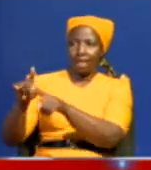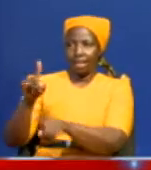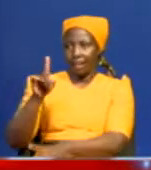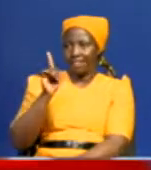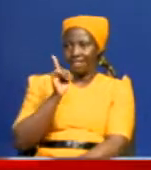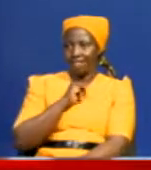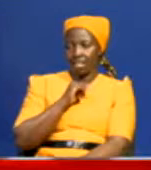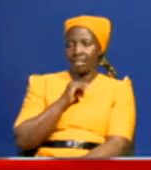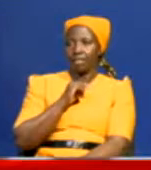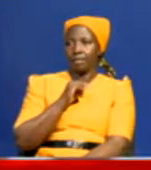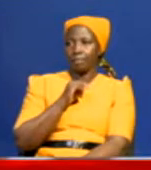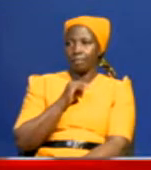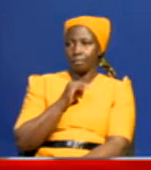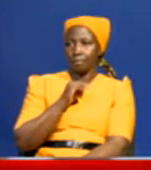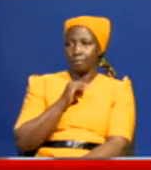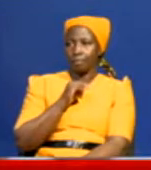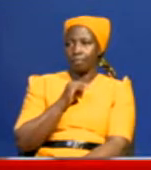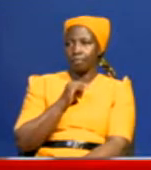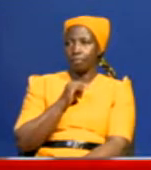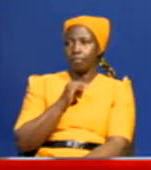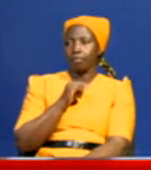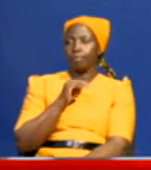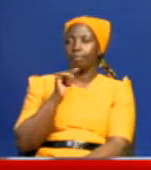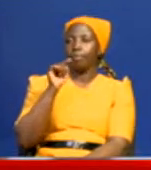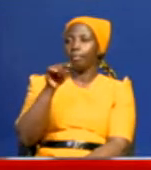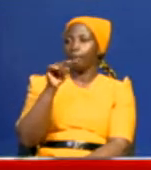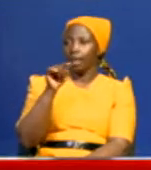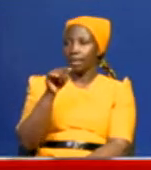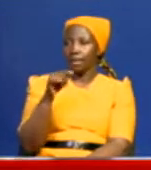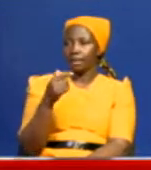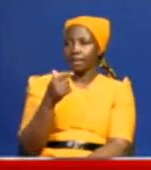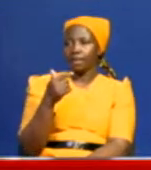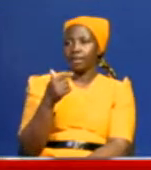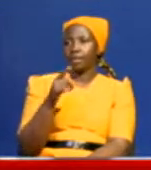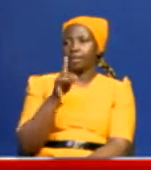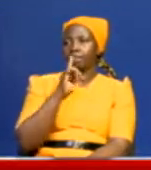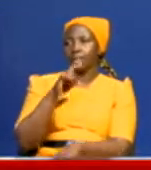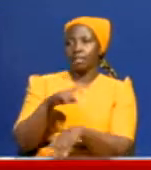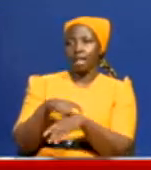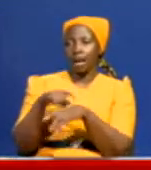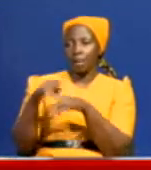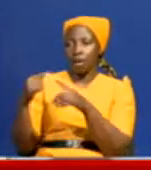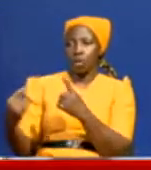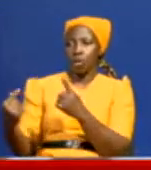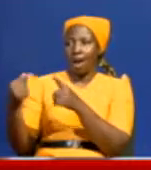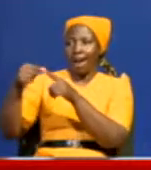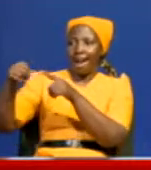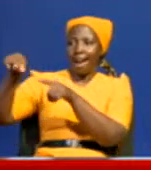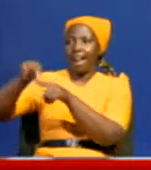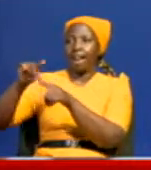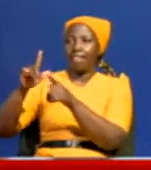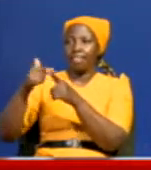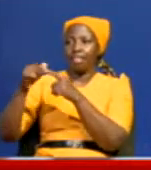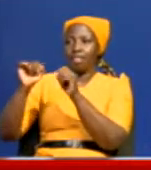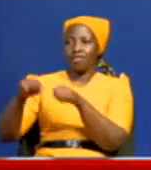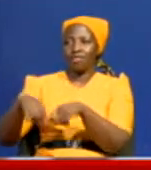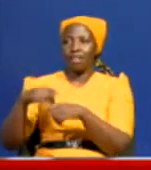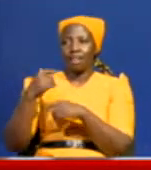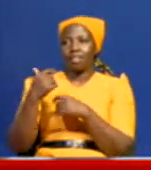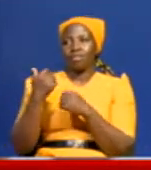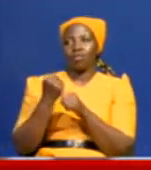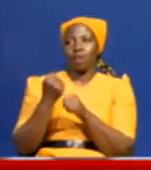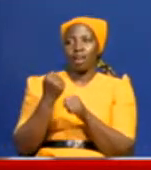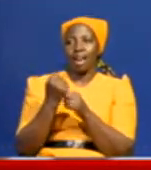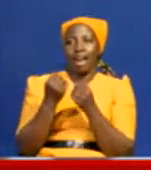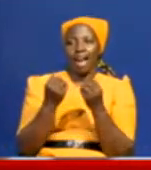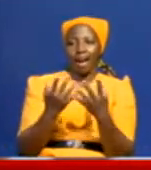has been matched up. Okay. Yeah, it does not add there. So that's the when we match up, so you can work out